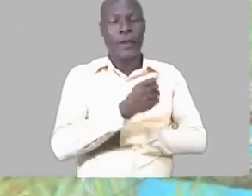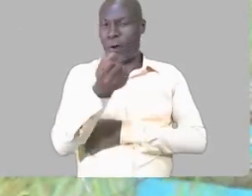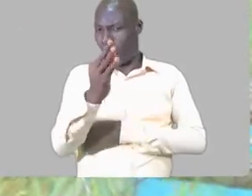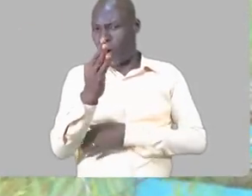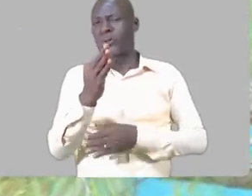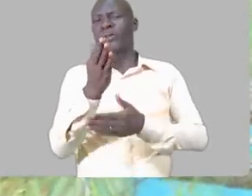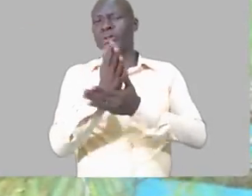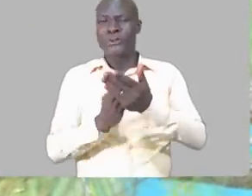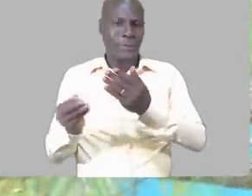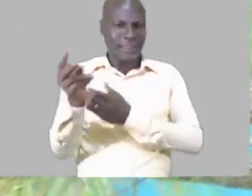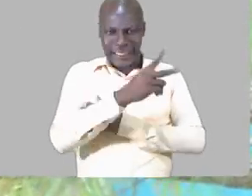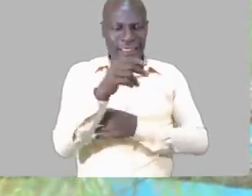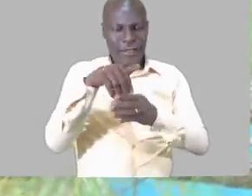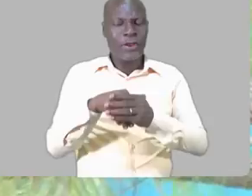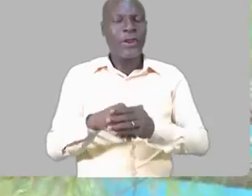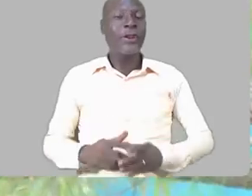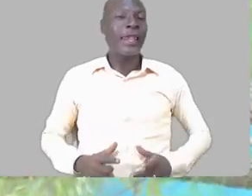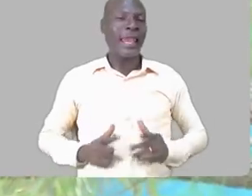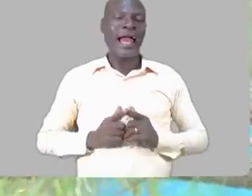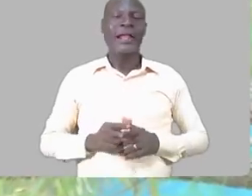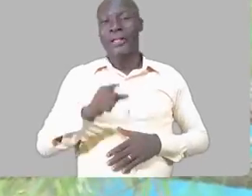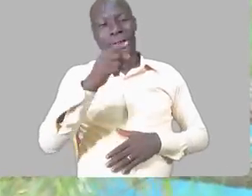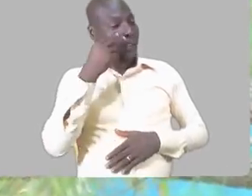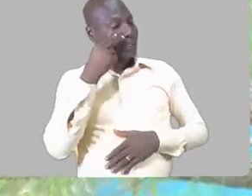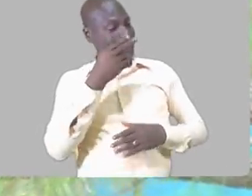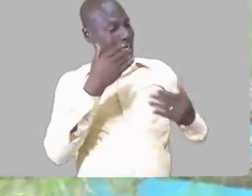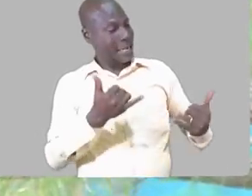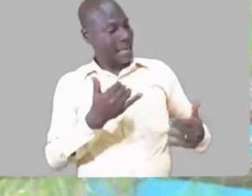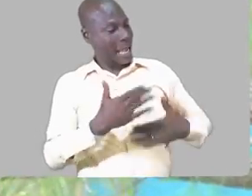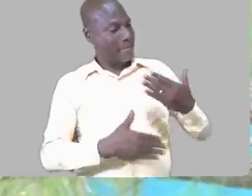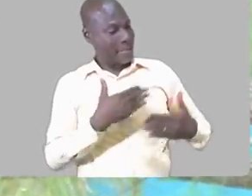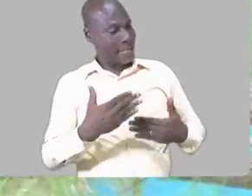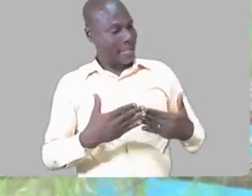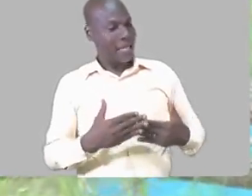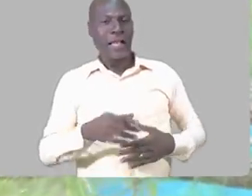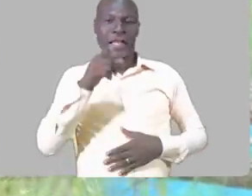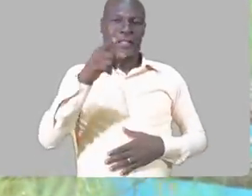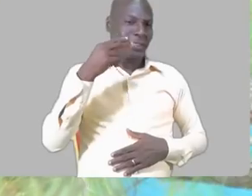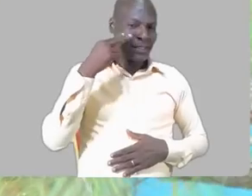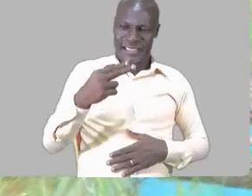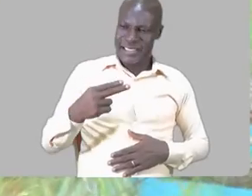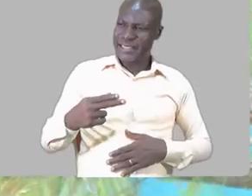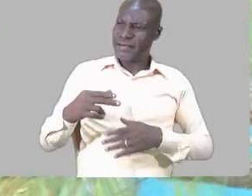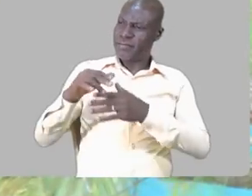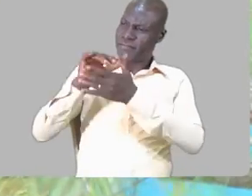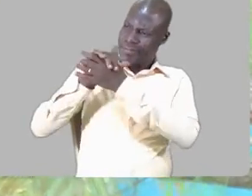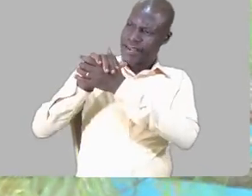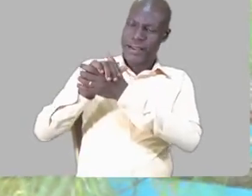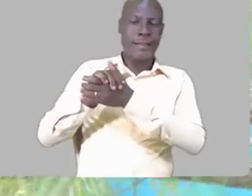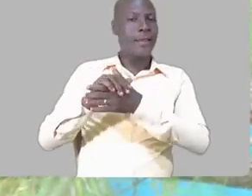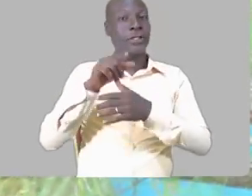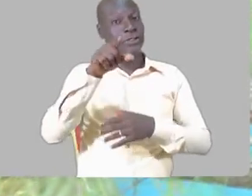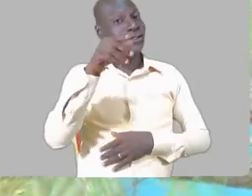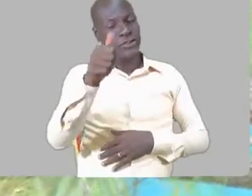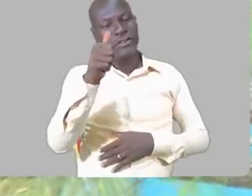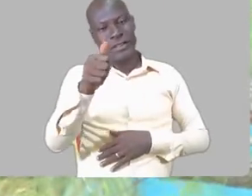a enema enna ubu ne se eye enije de ubu ne se eno ntin da bre you are on top of the world no